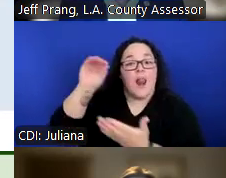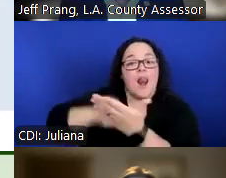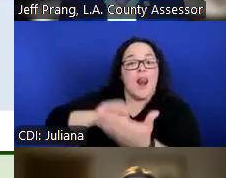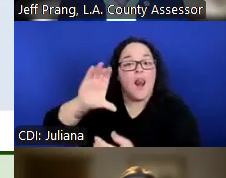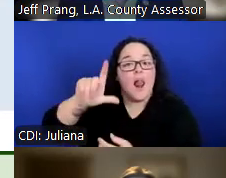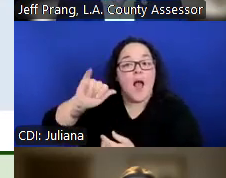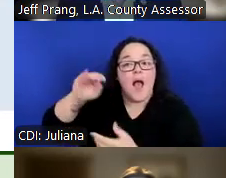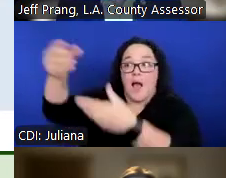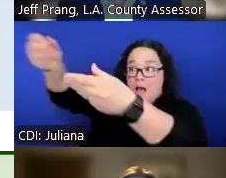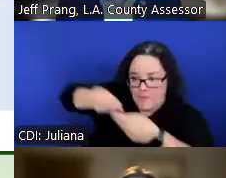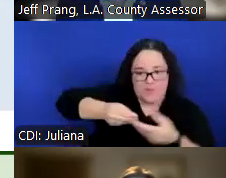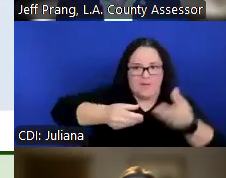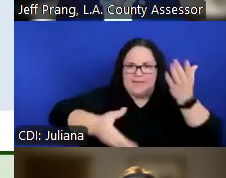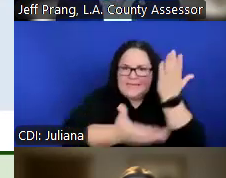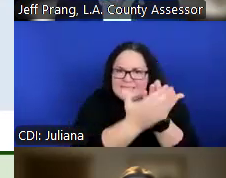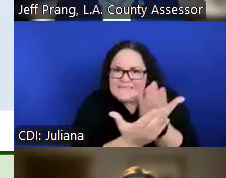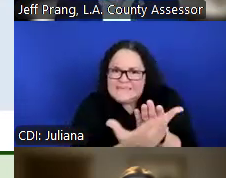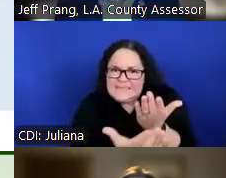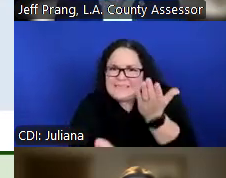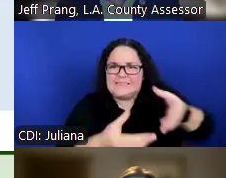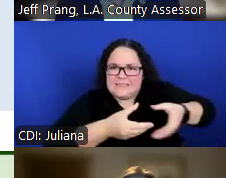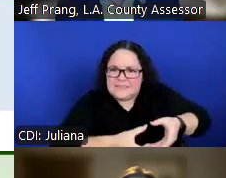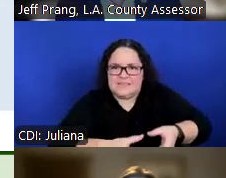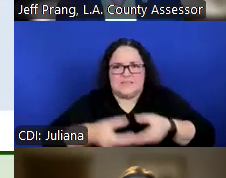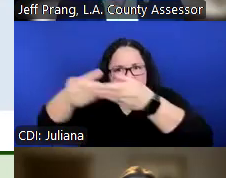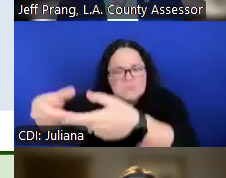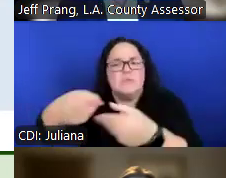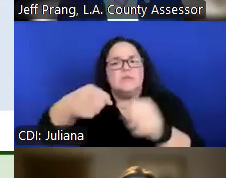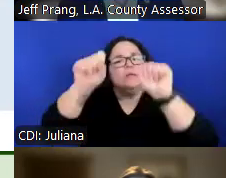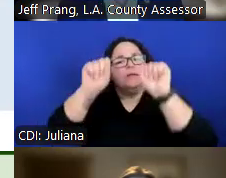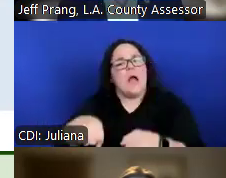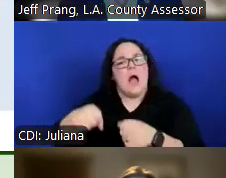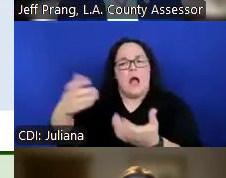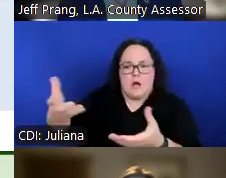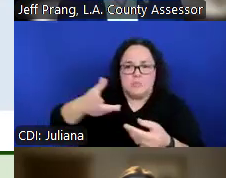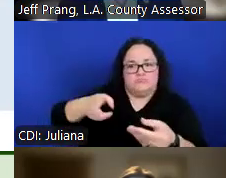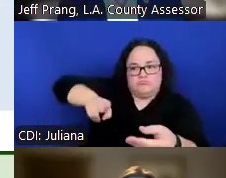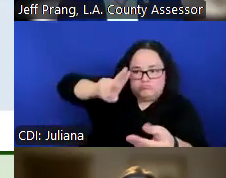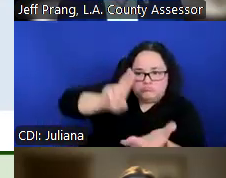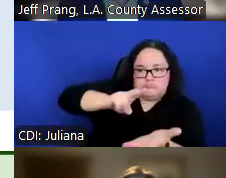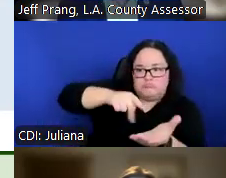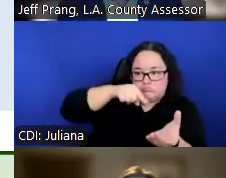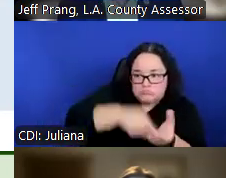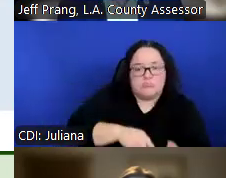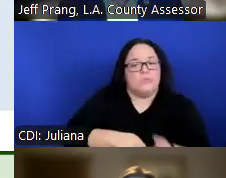And then you can just review your submission and sign it electronically, and you'll get a confirmation once it's been submitted.